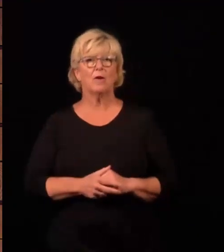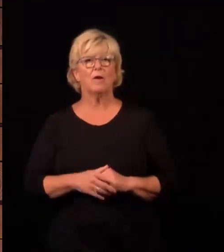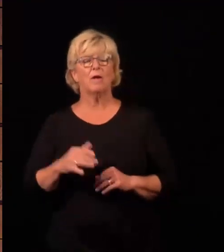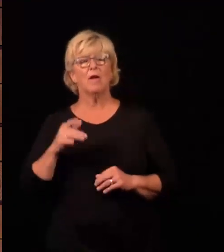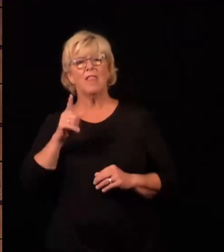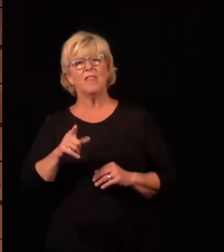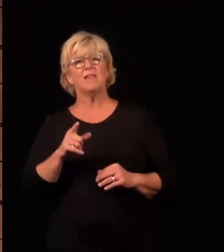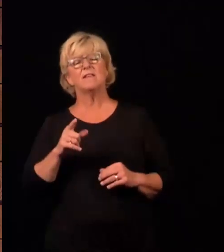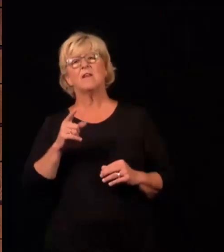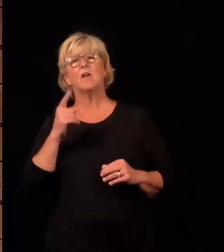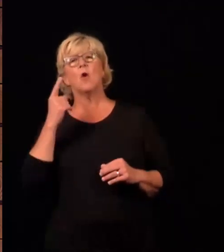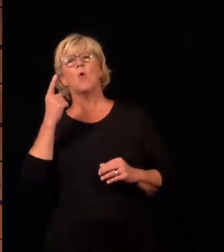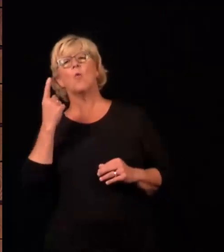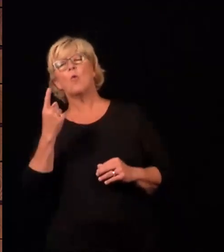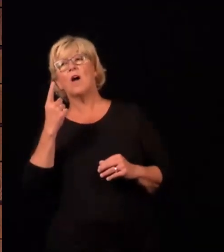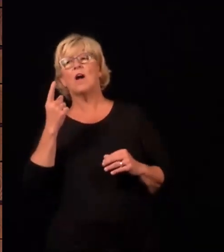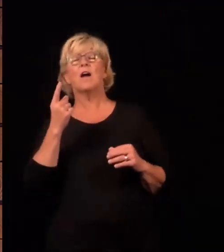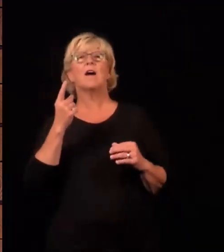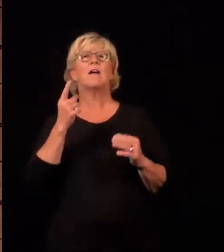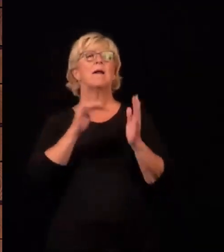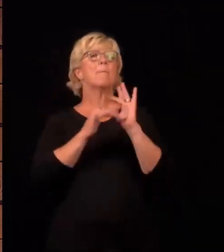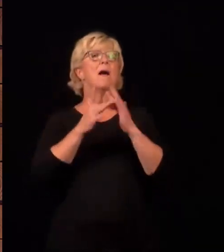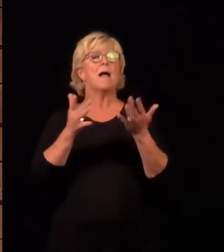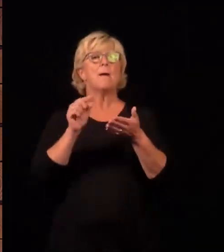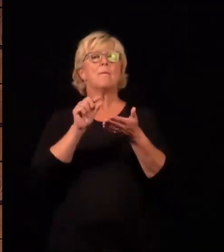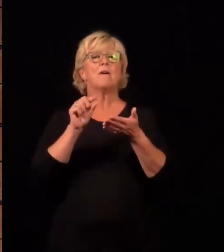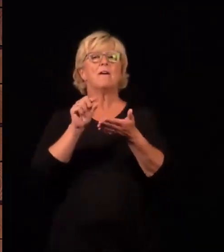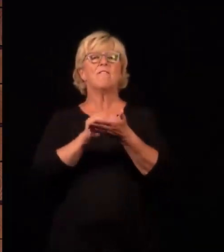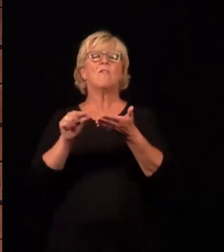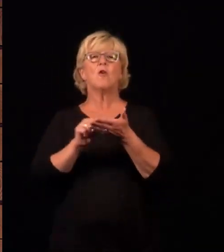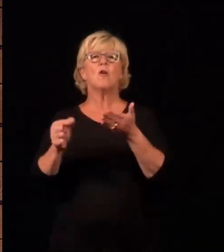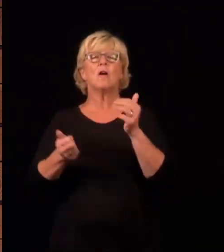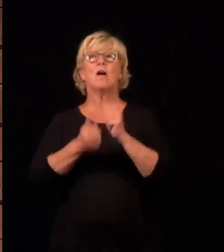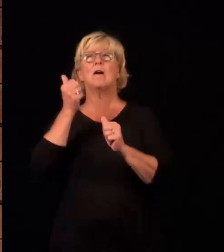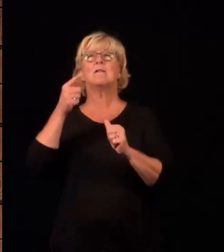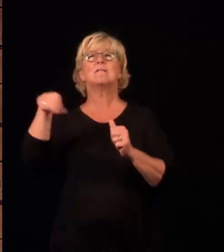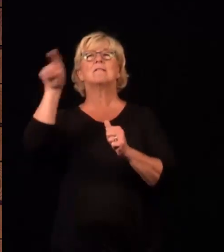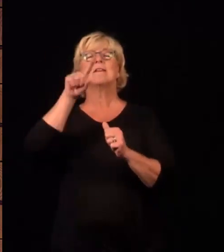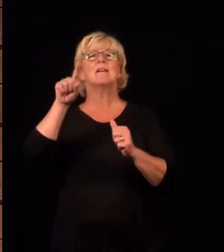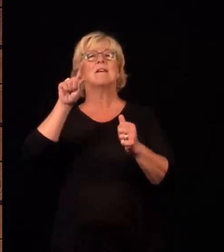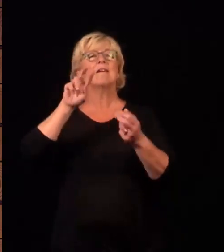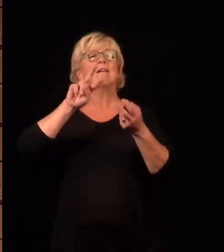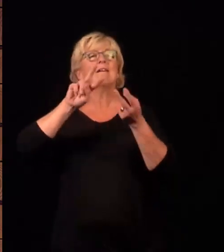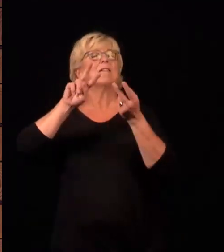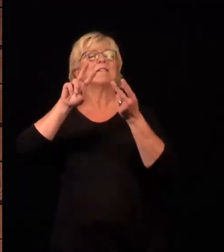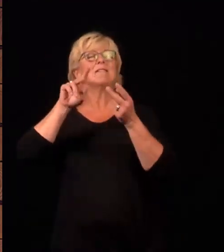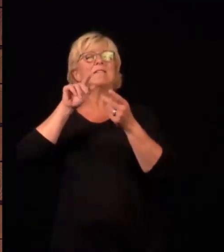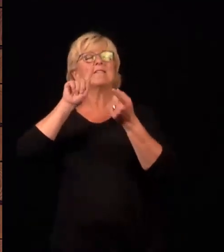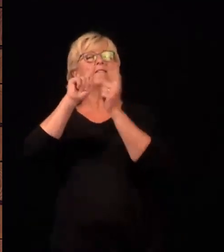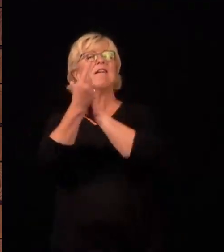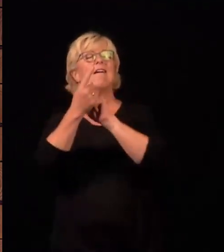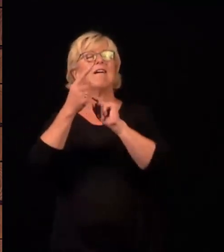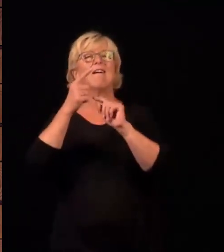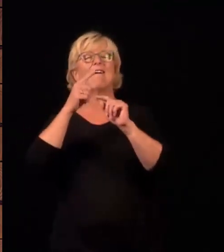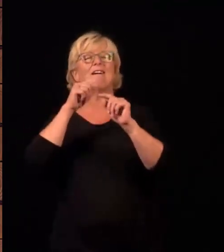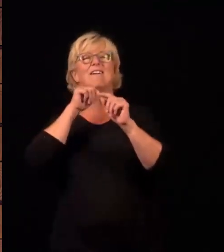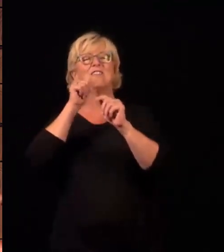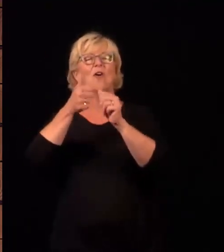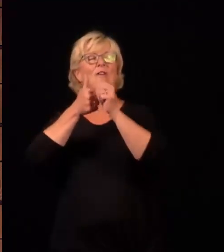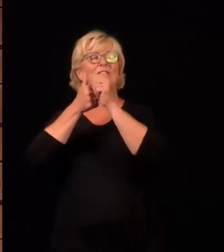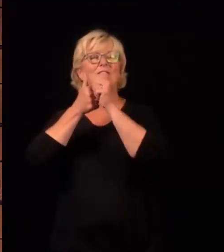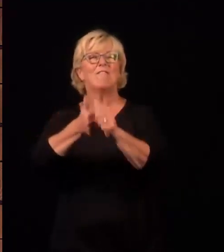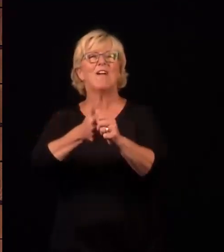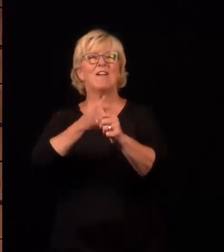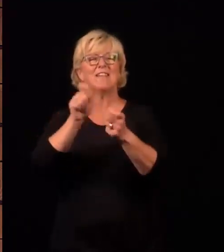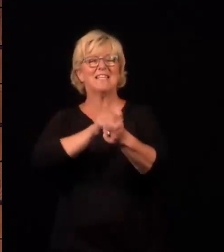one of the top 10 abused Bible verses, because it's often taken out of context. It's made its way to t-shirts and